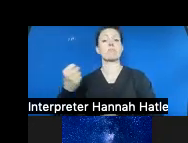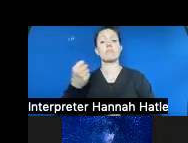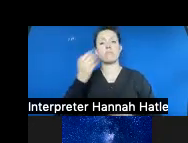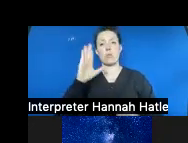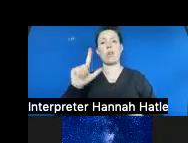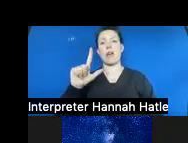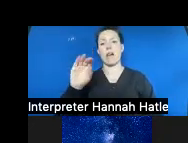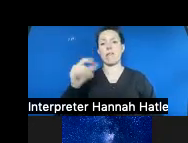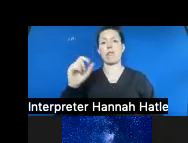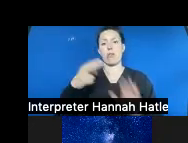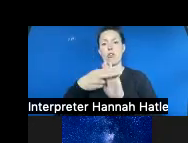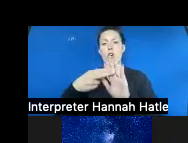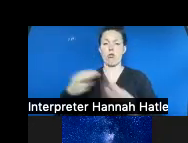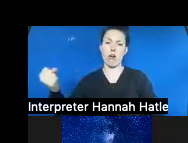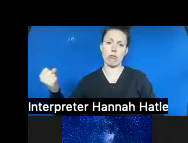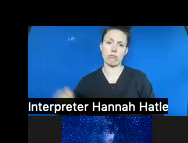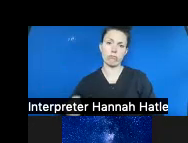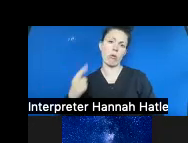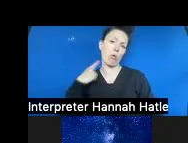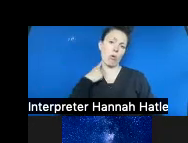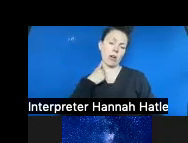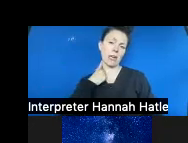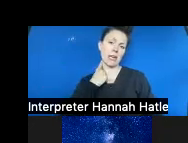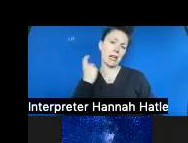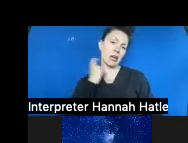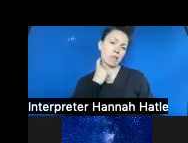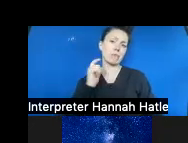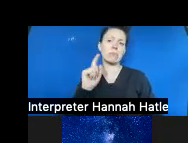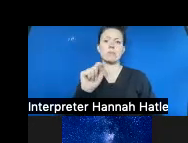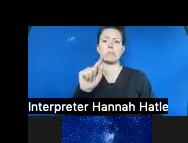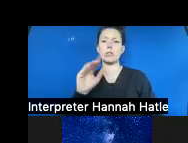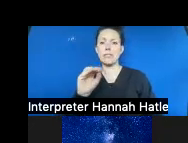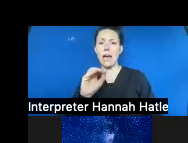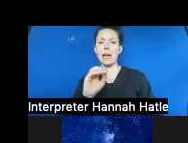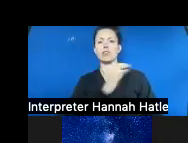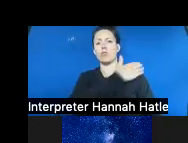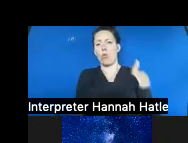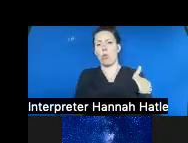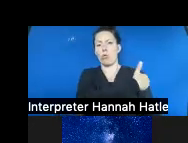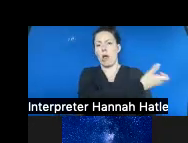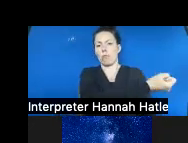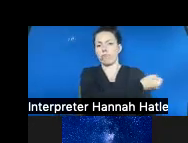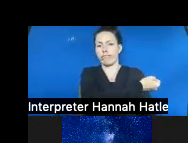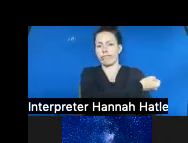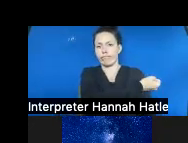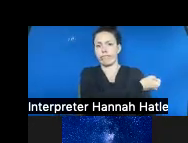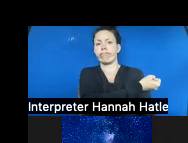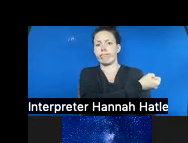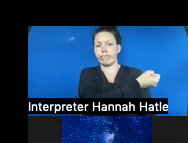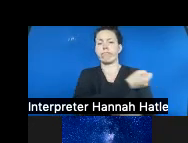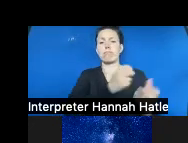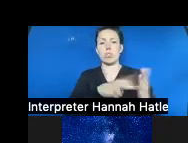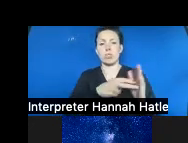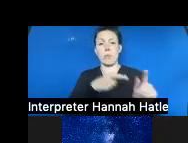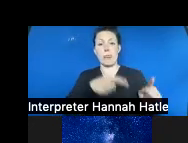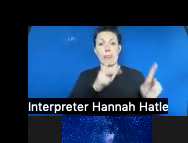logo, and they would have it tattooed here or a brand here. So where other traffickers knew that that person belonged